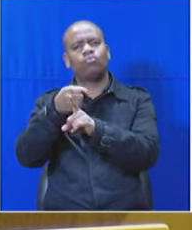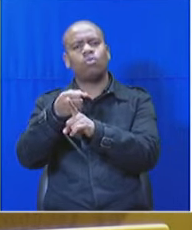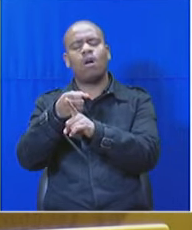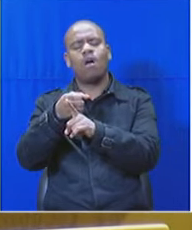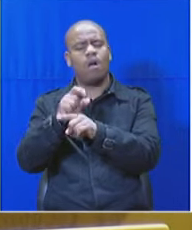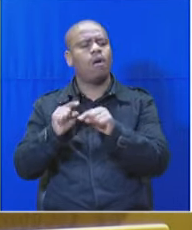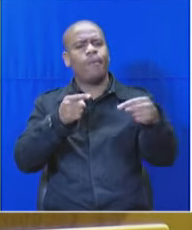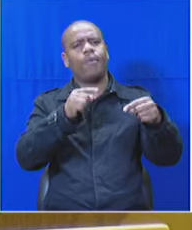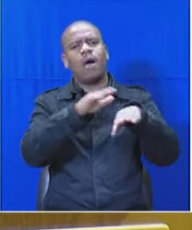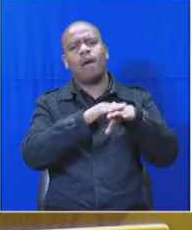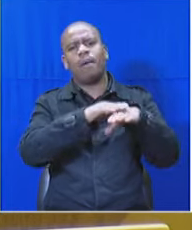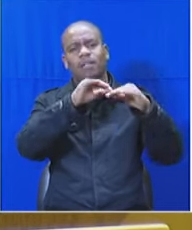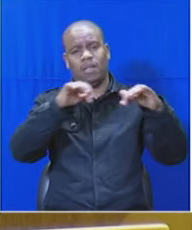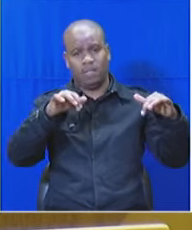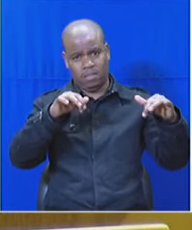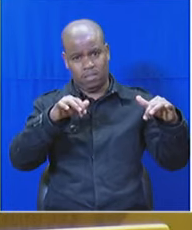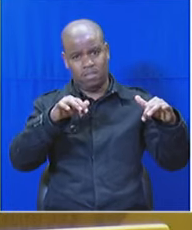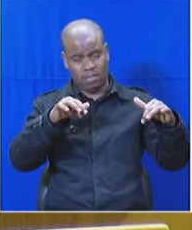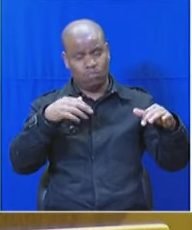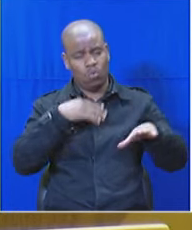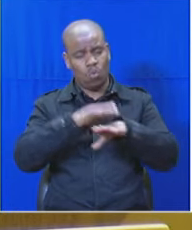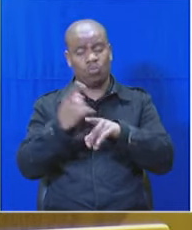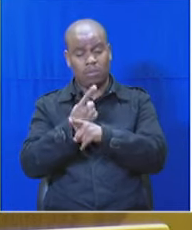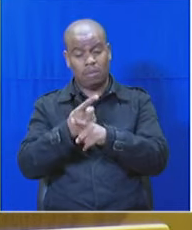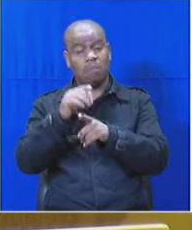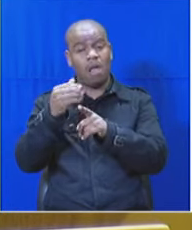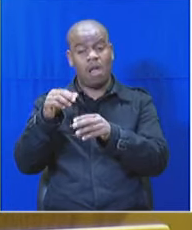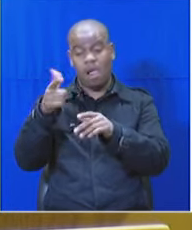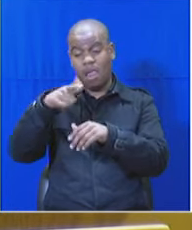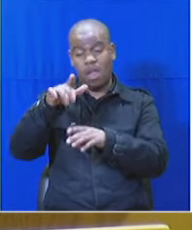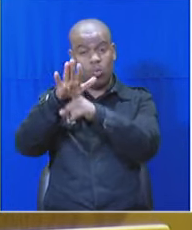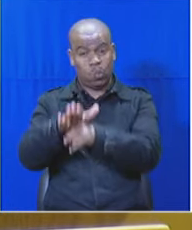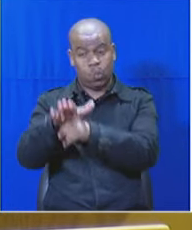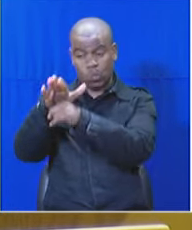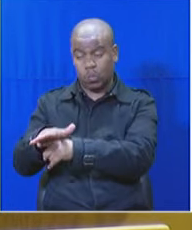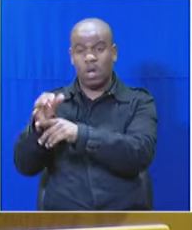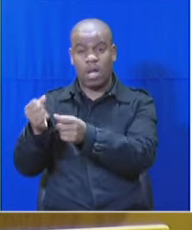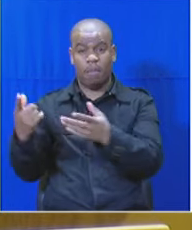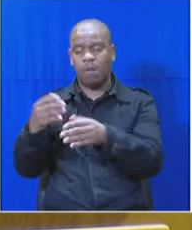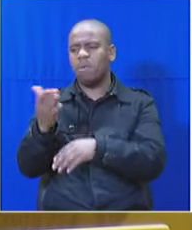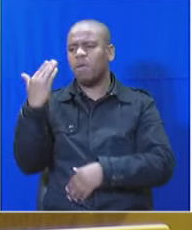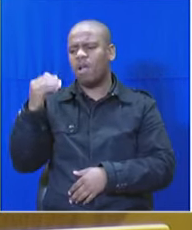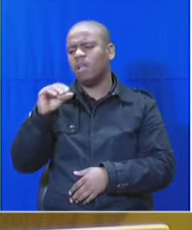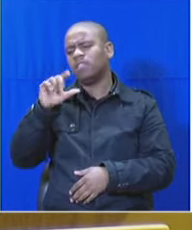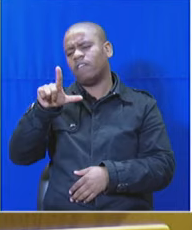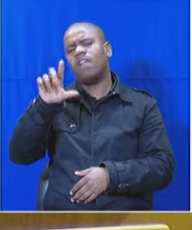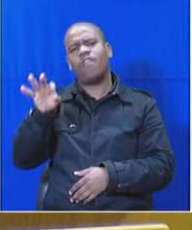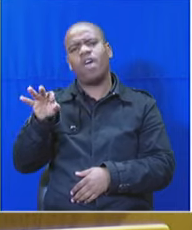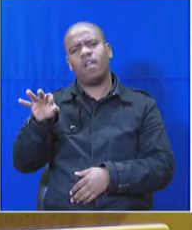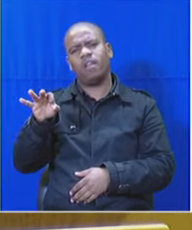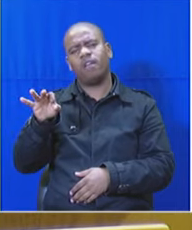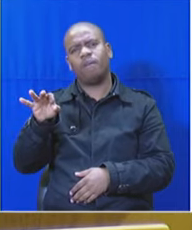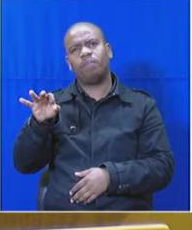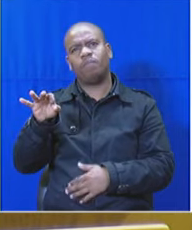apartheid, targeted redress of the land injustices. For example, on the occasion of the 73rd anniversary of the ANC on January